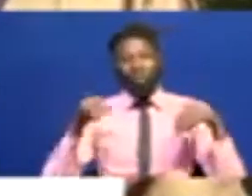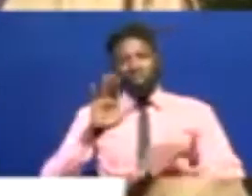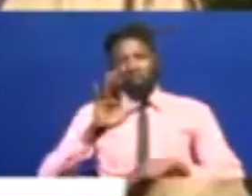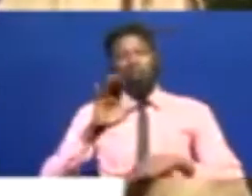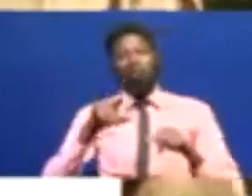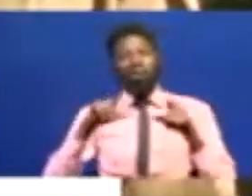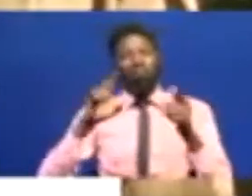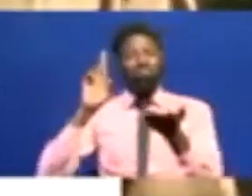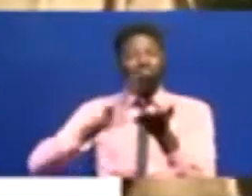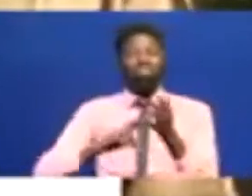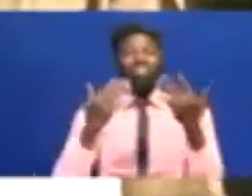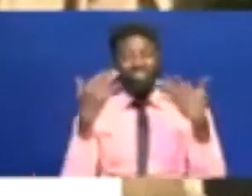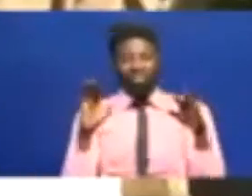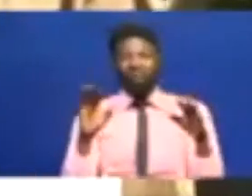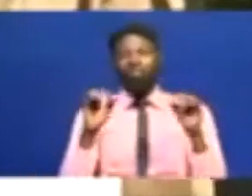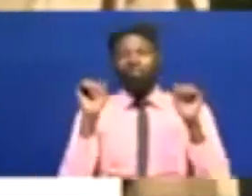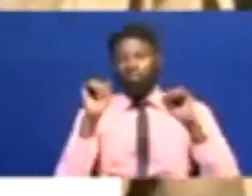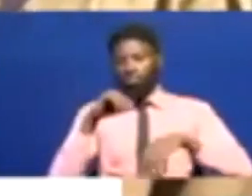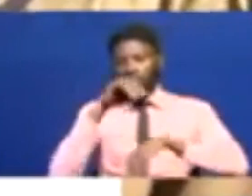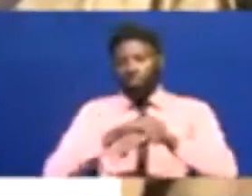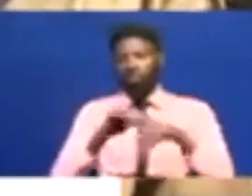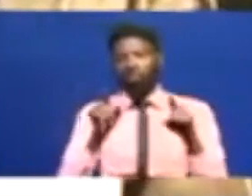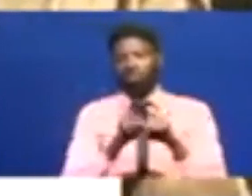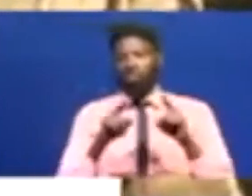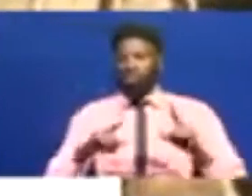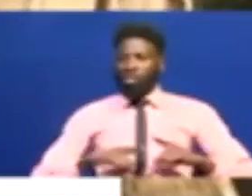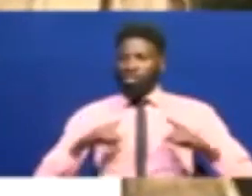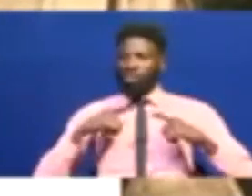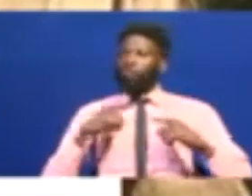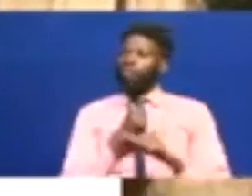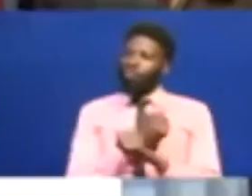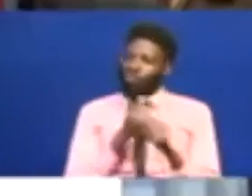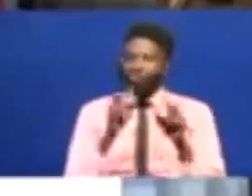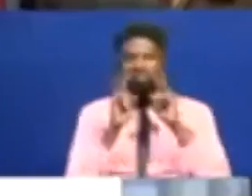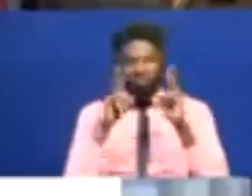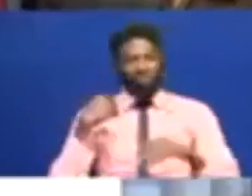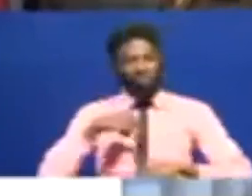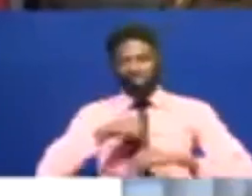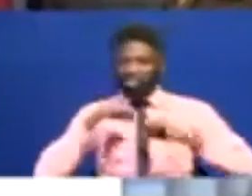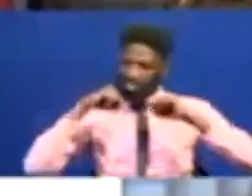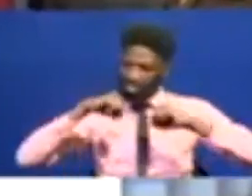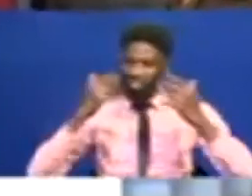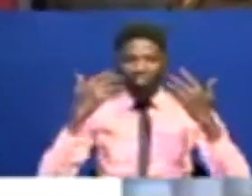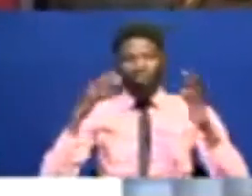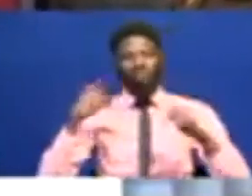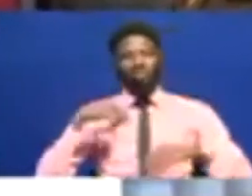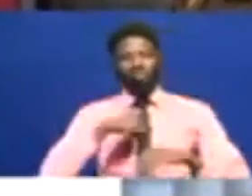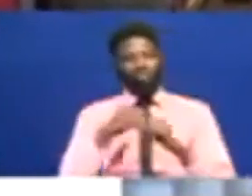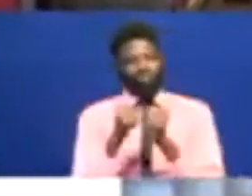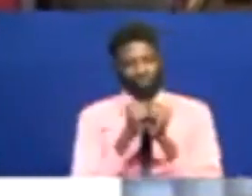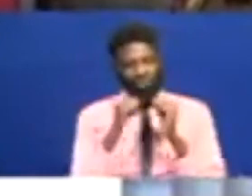ardhi yao, na wakae kwa njia mzuri, wakae pamoja kwa salama. Tumekubaliana sisi ile kitu imetuleta sisi